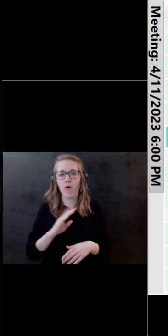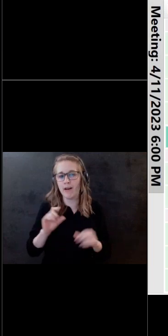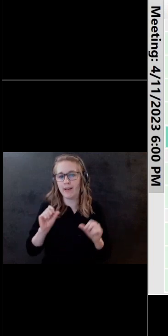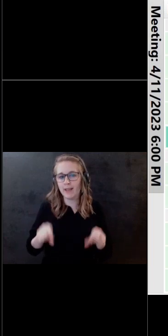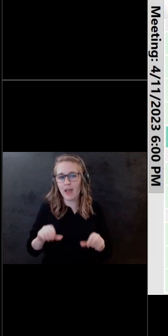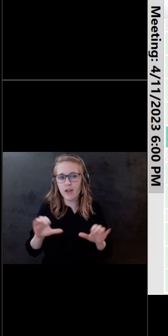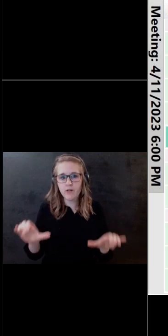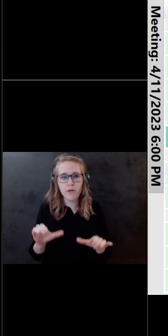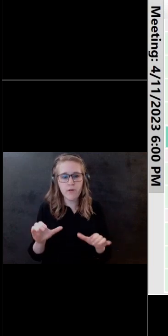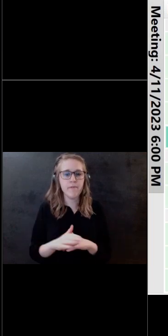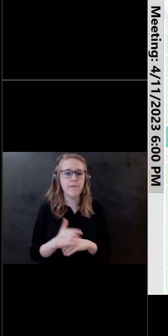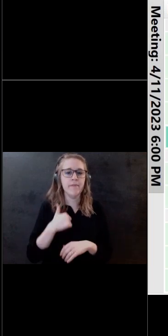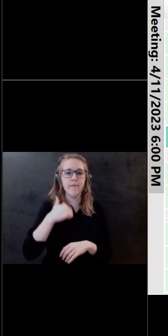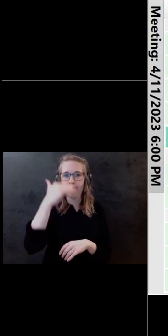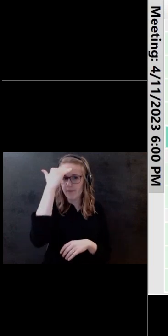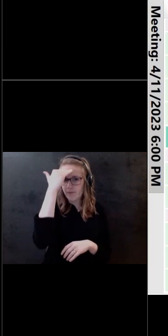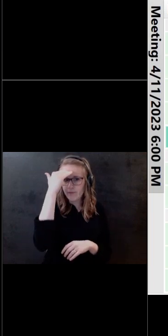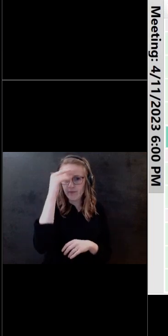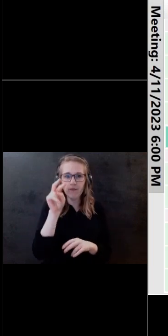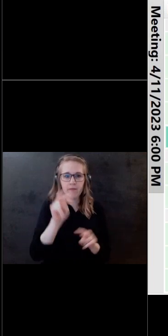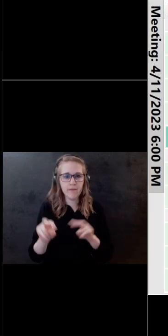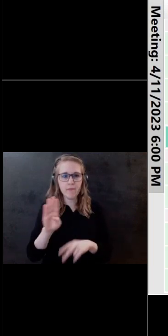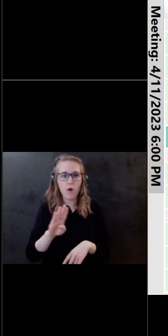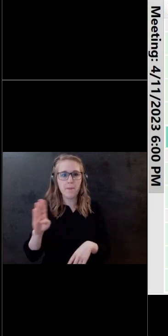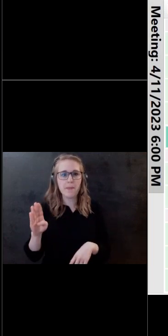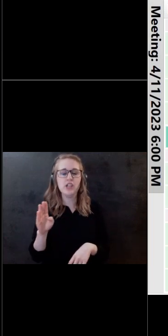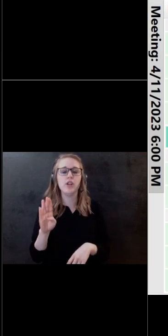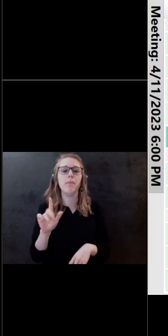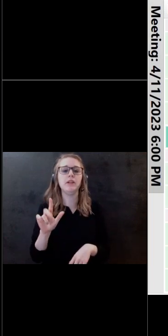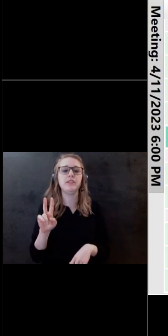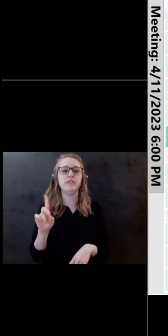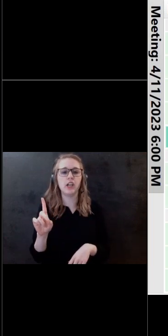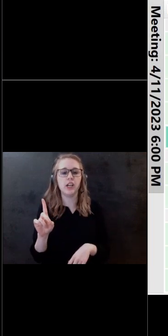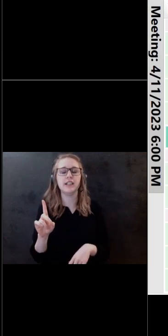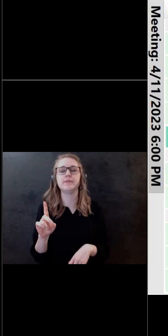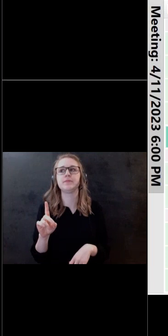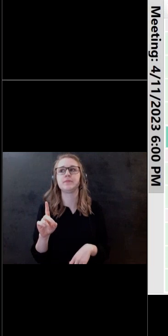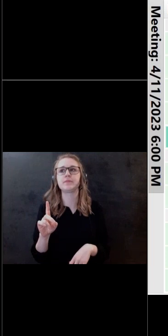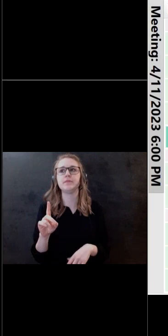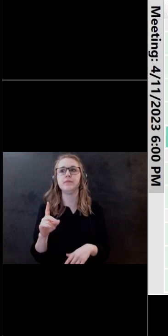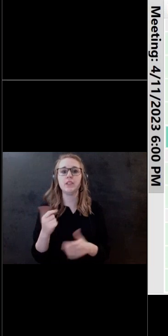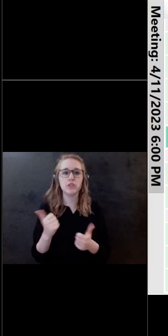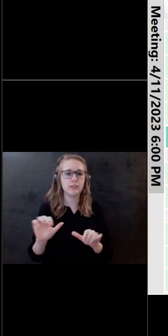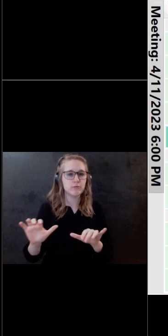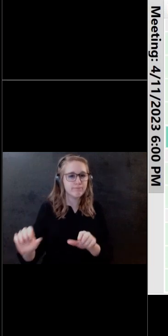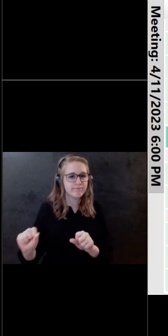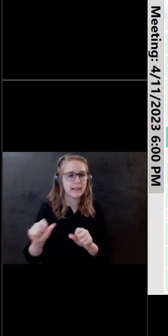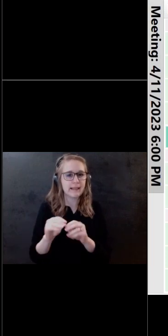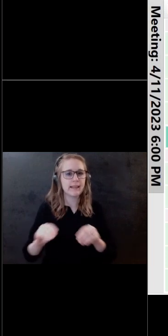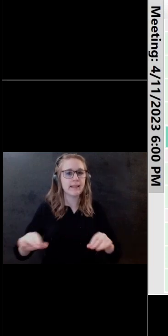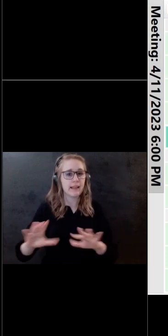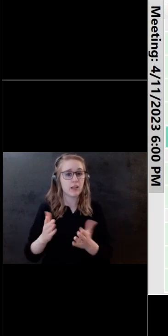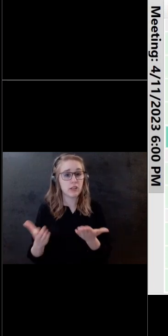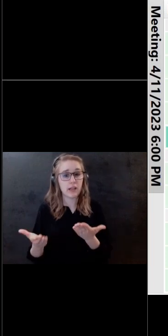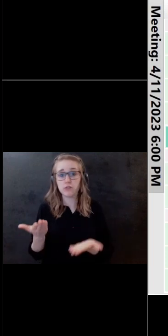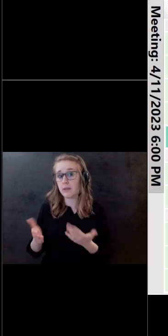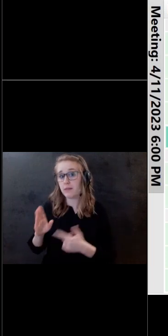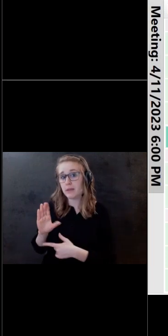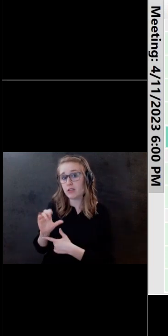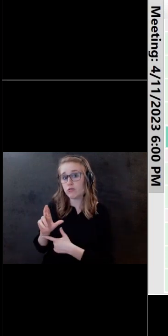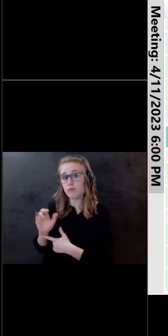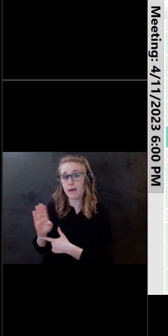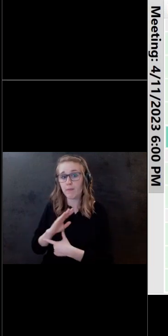at, you know, Boynton Beach Boulevard and our focus being on acquiring some land there. And so maybe we can use them